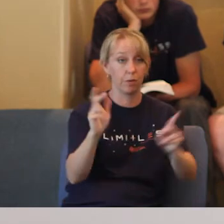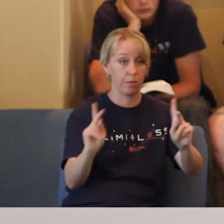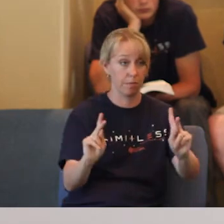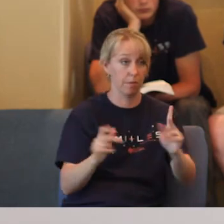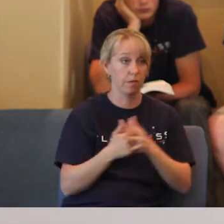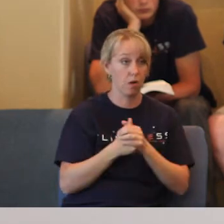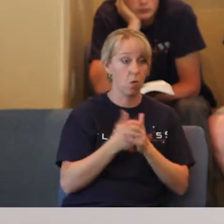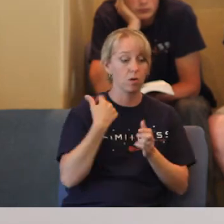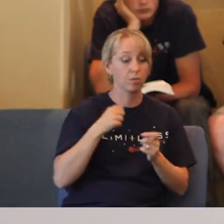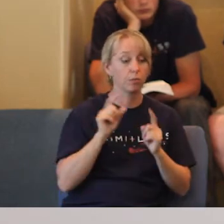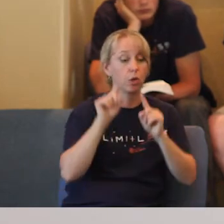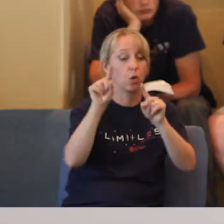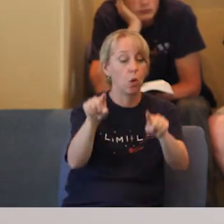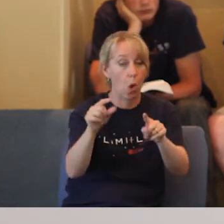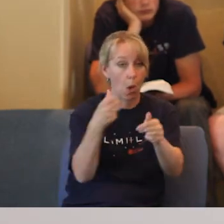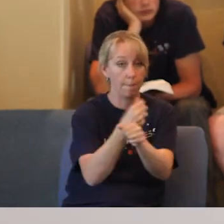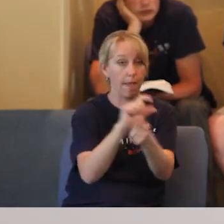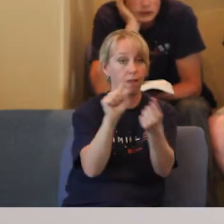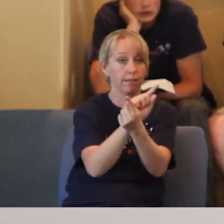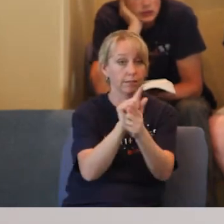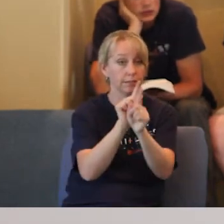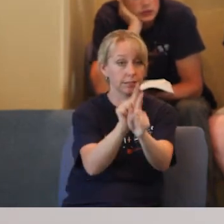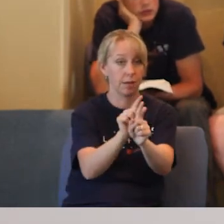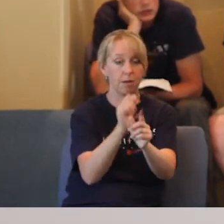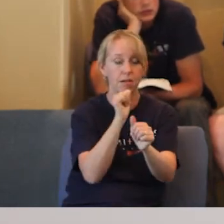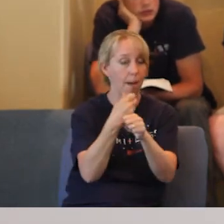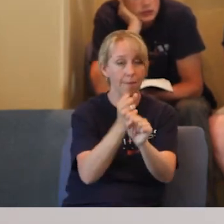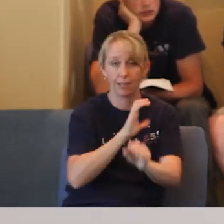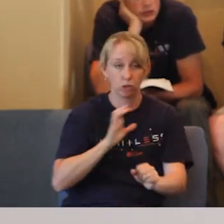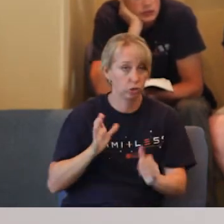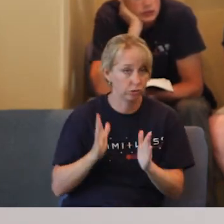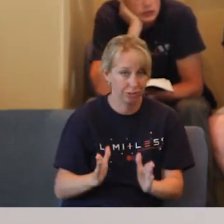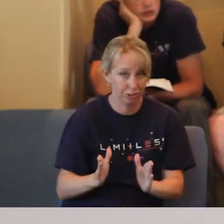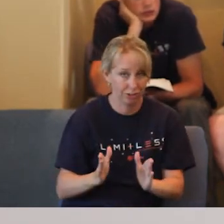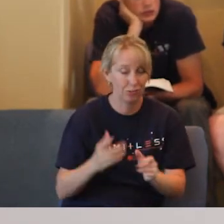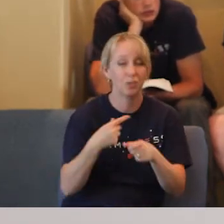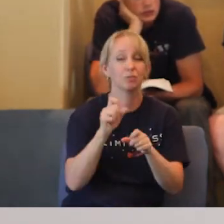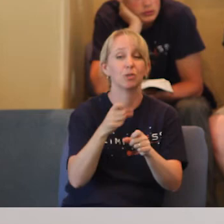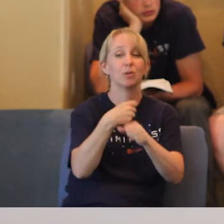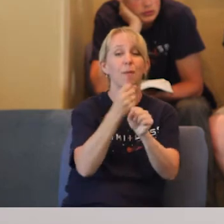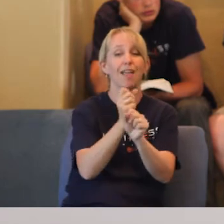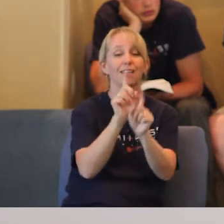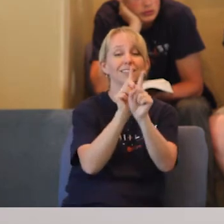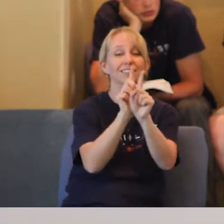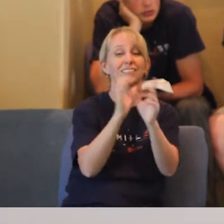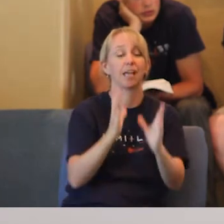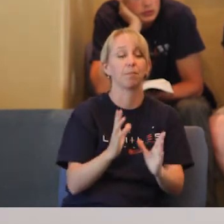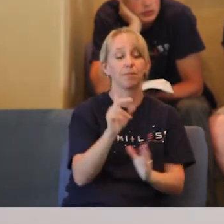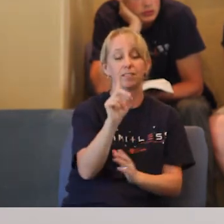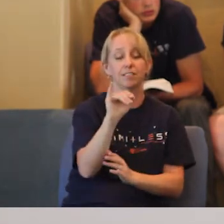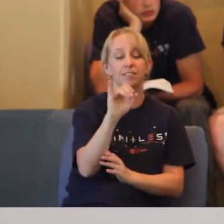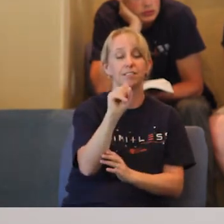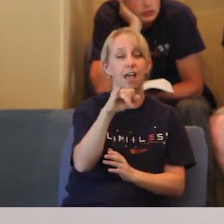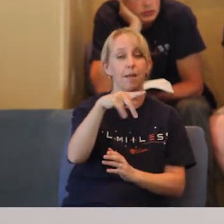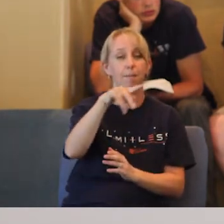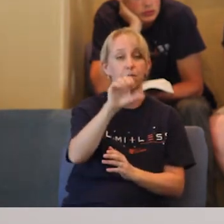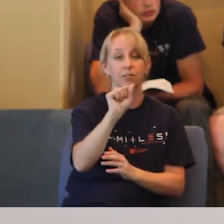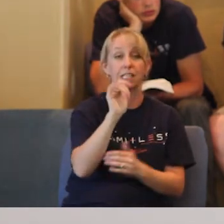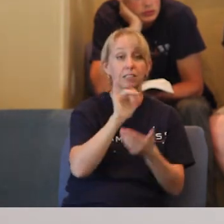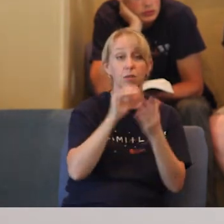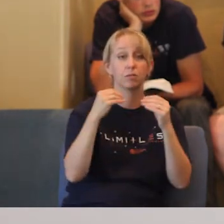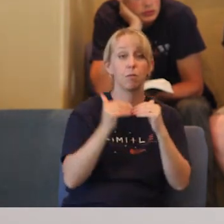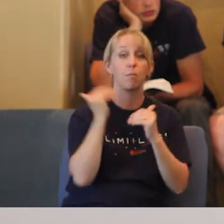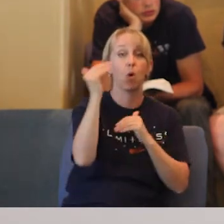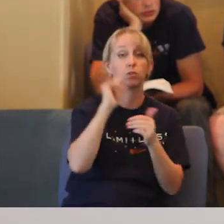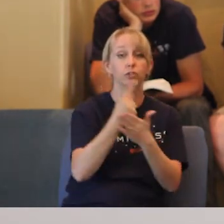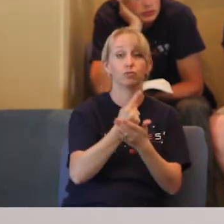make Christians, disciples. Disciples more than just getting people saved. It's helping people to